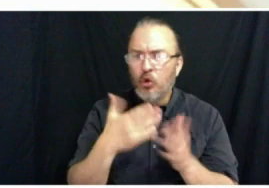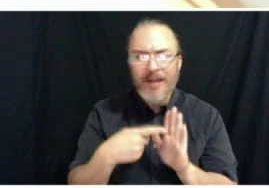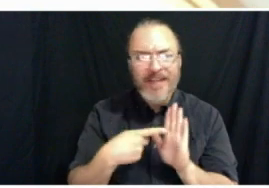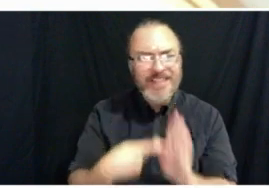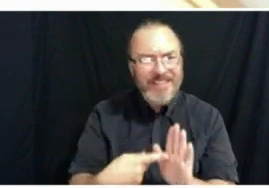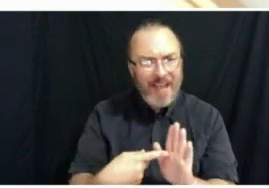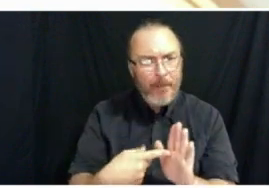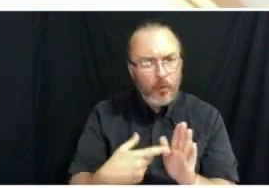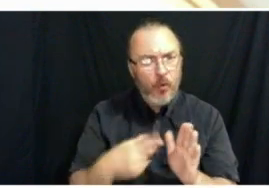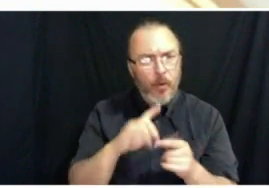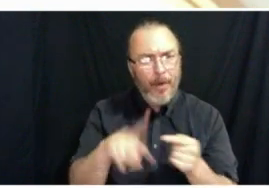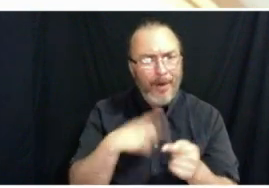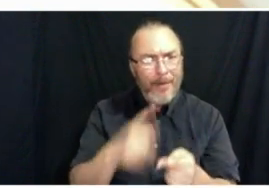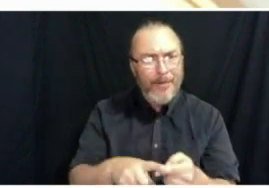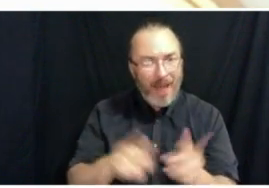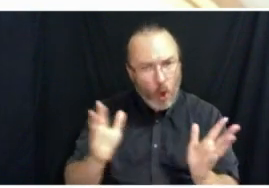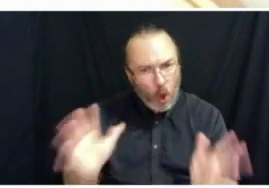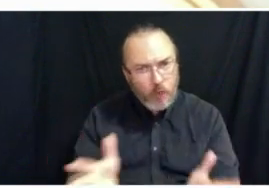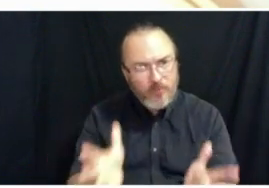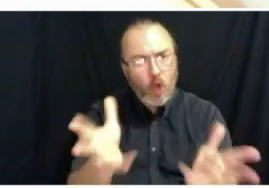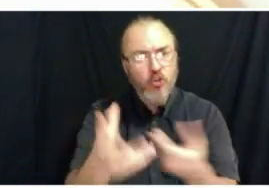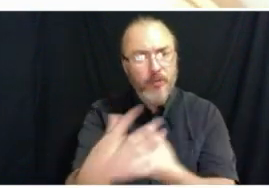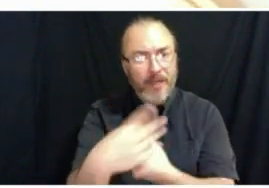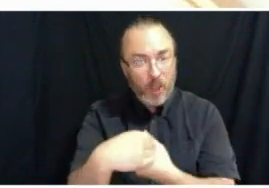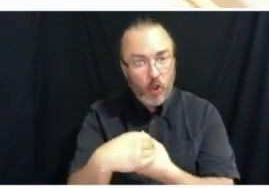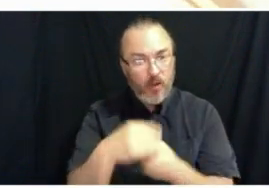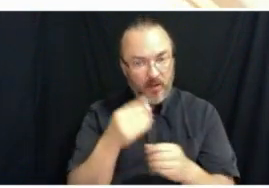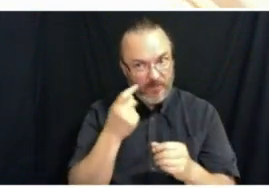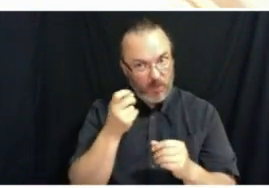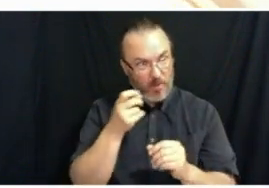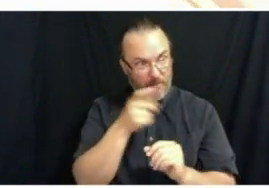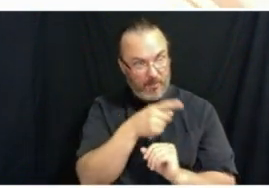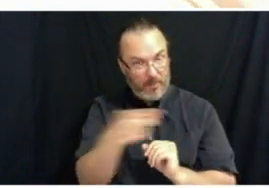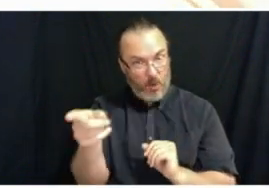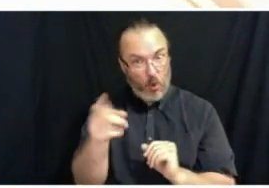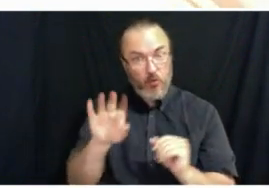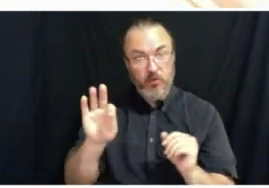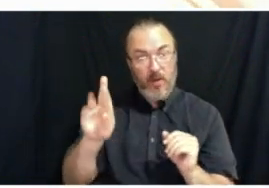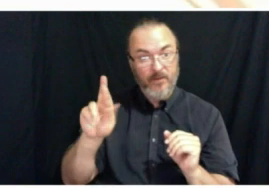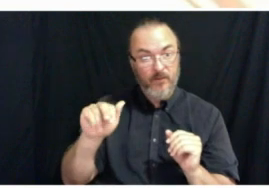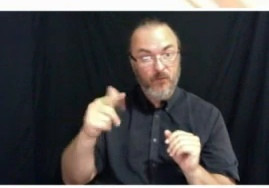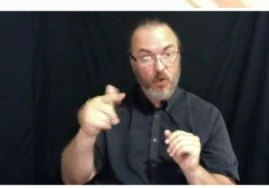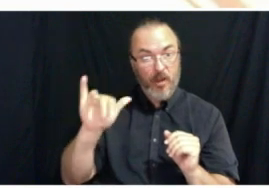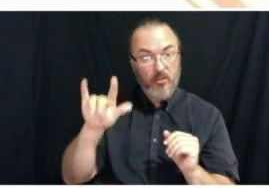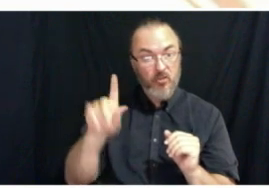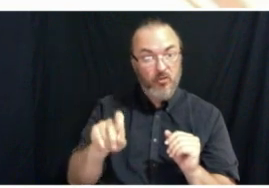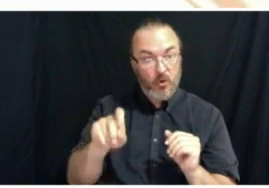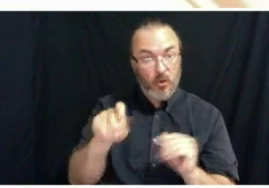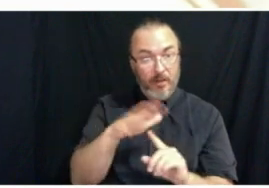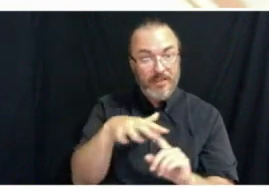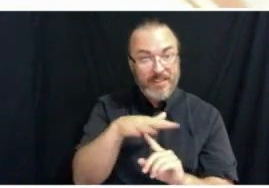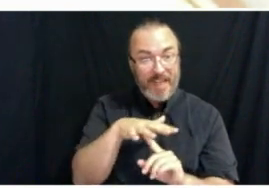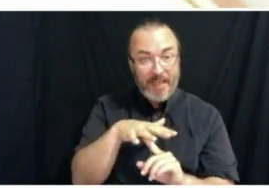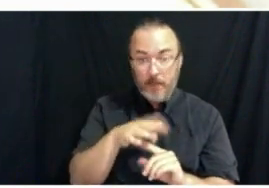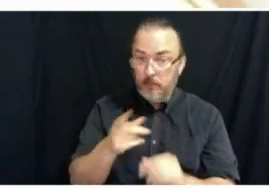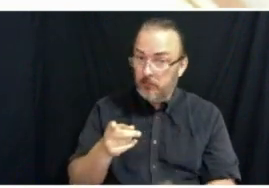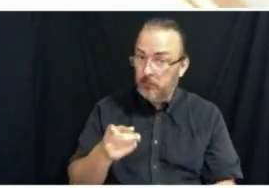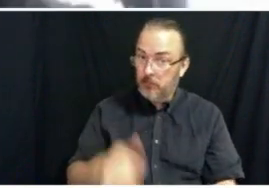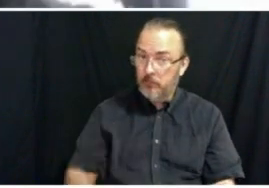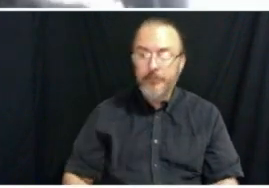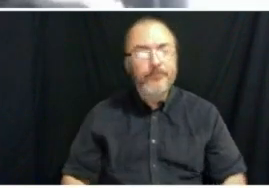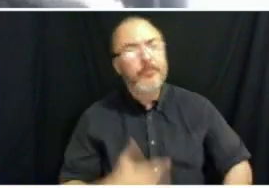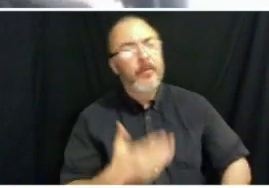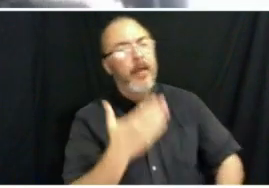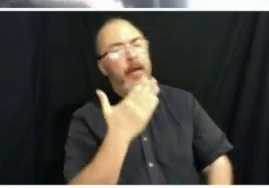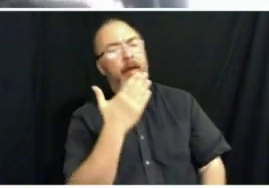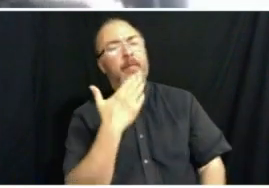of fostering inclusion in these fragile conflict and violent settings? Well, thank you. I think perhaps I